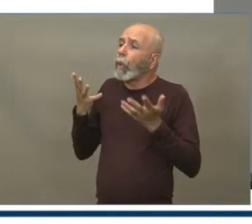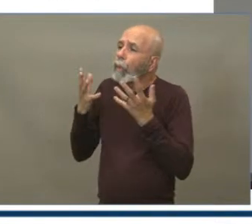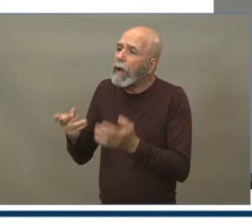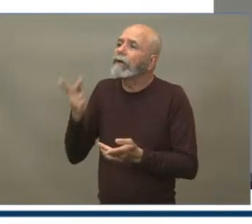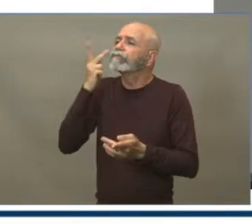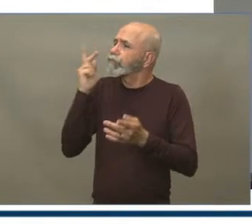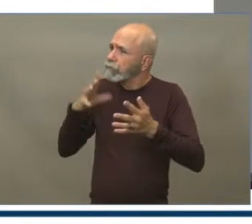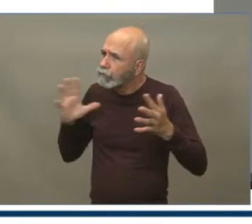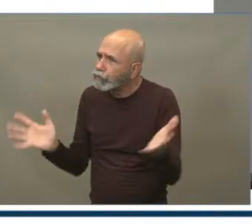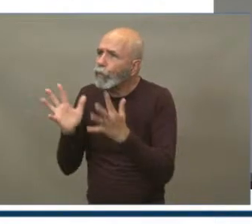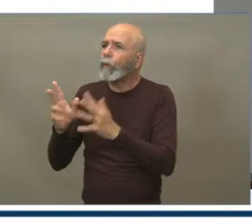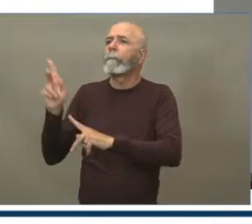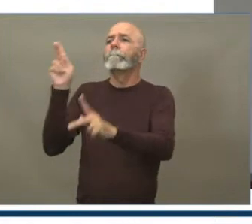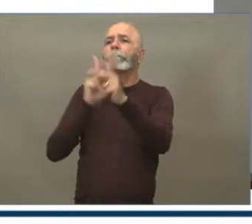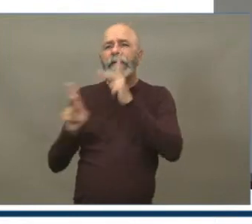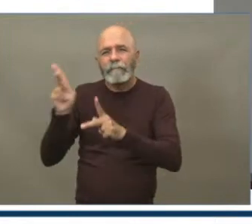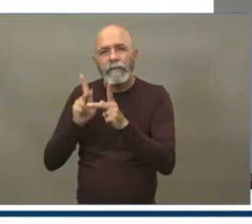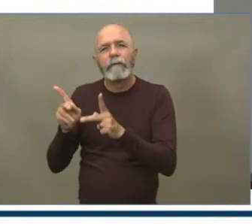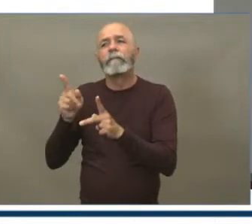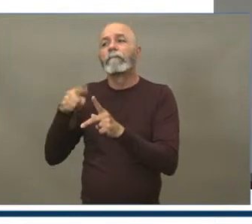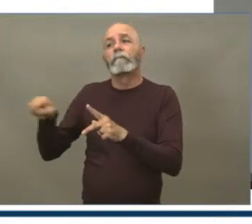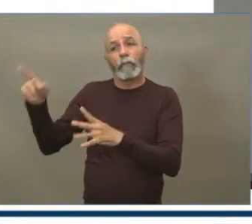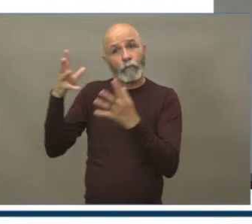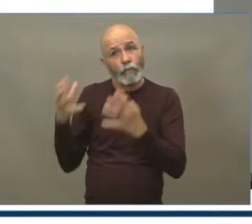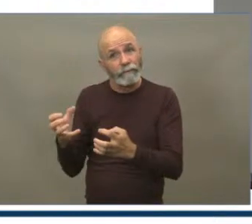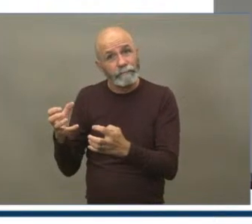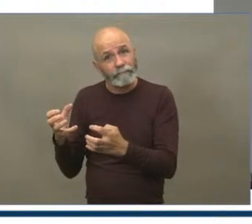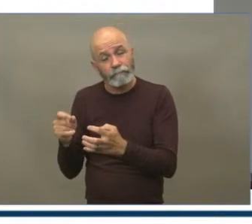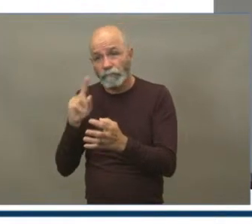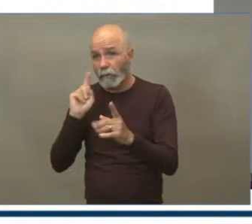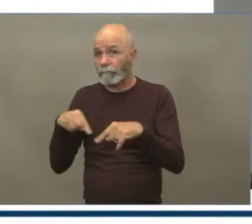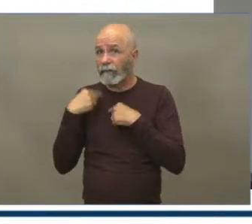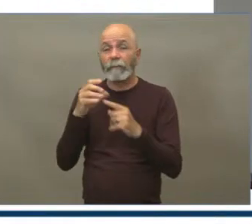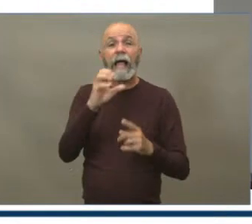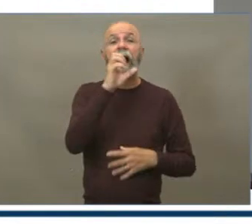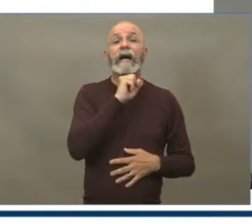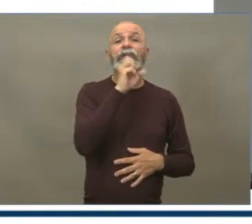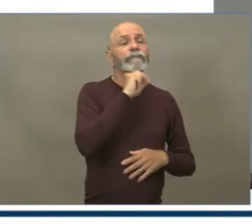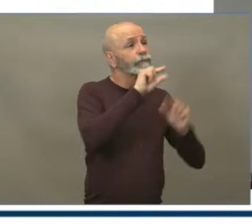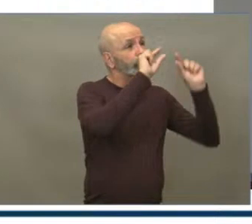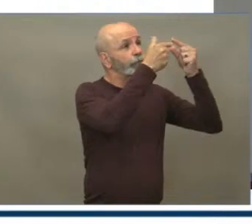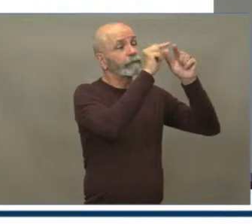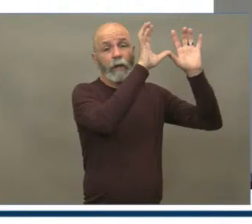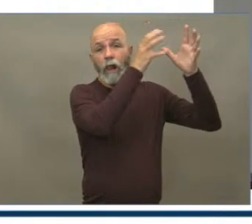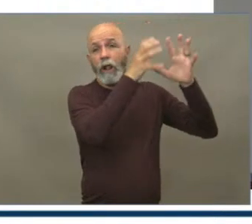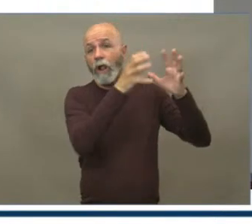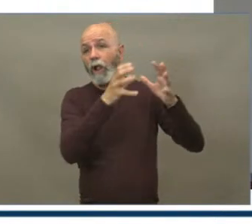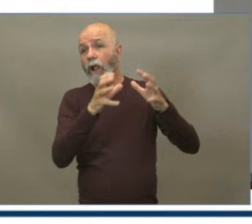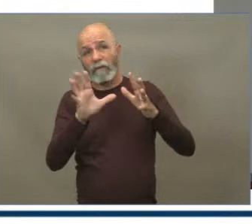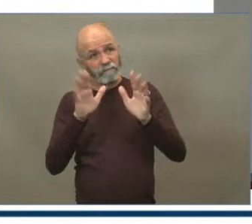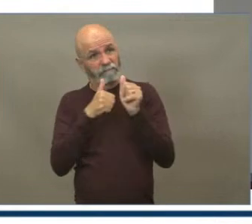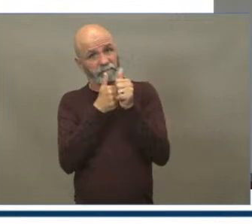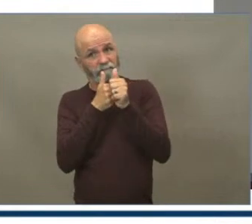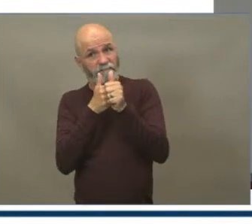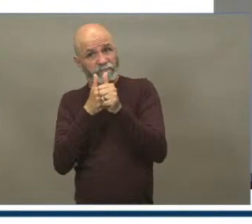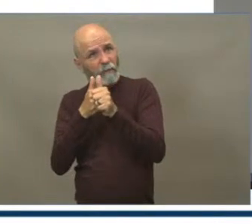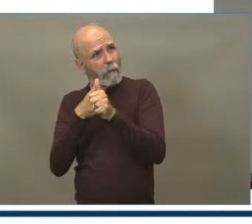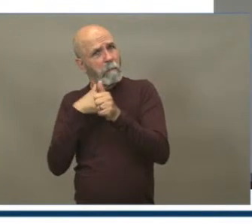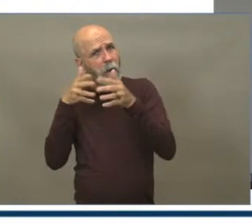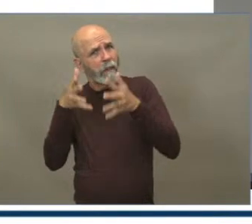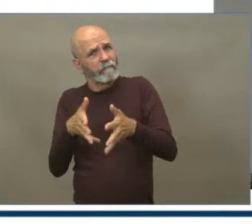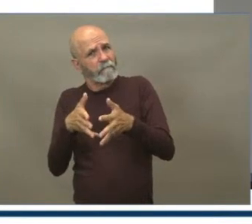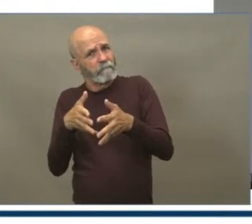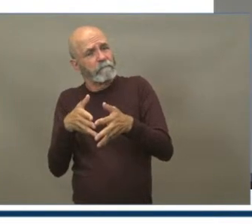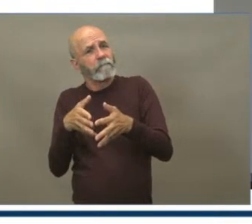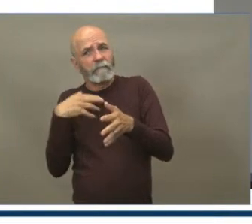So far, when you look at you look at the age cohort who've had a sufficient time to have access to vaccine, and we have